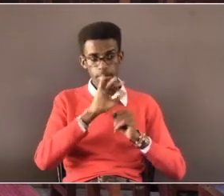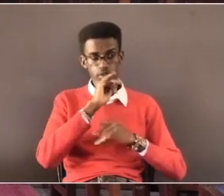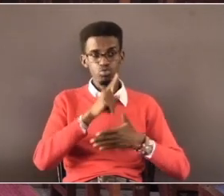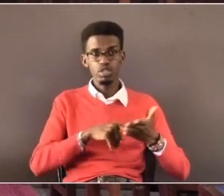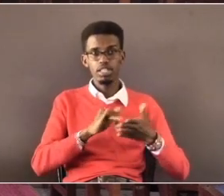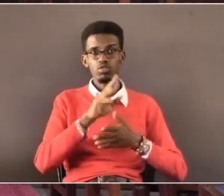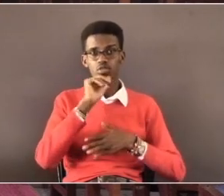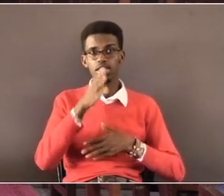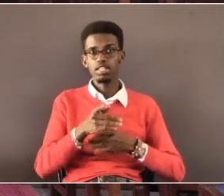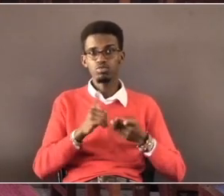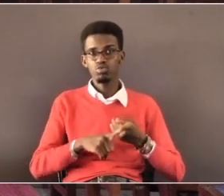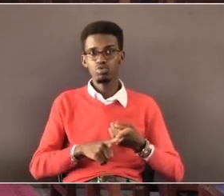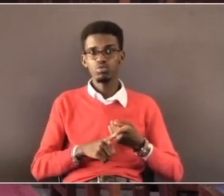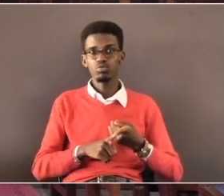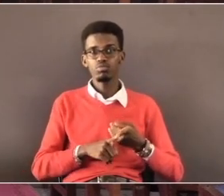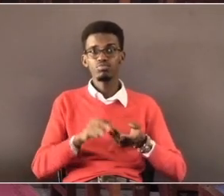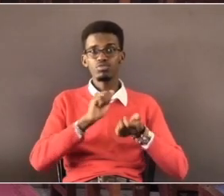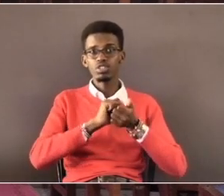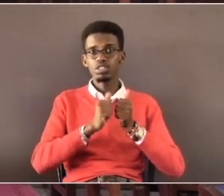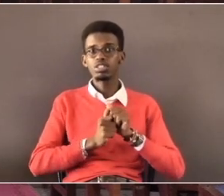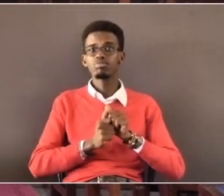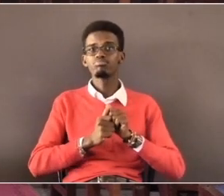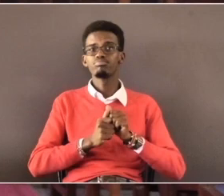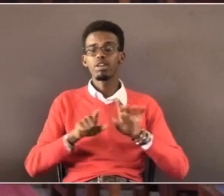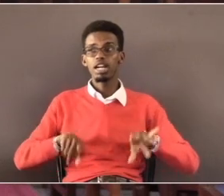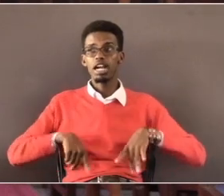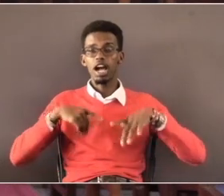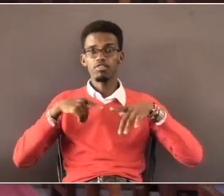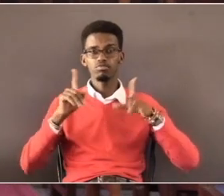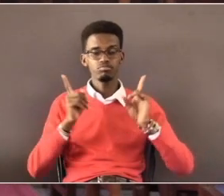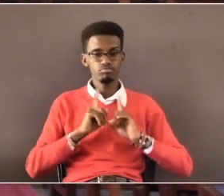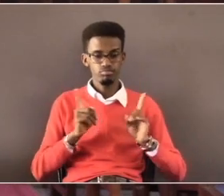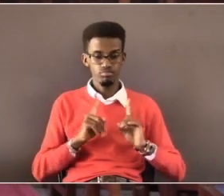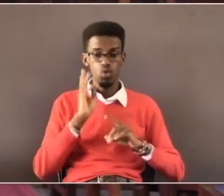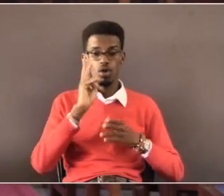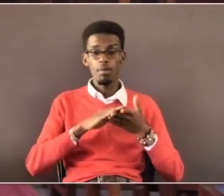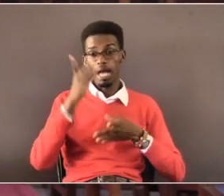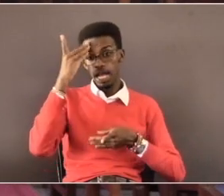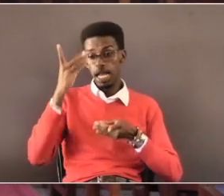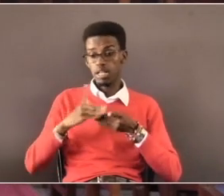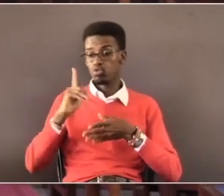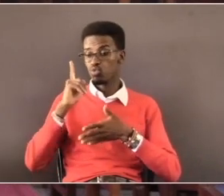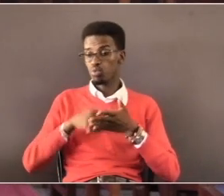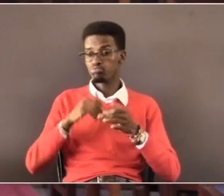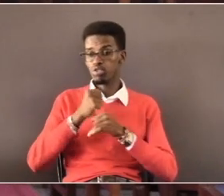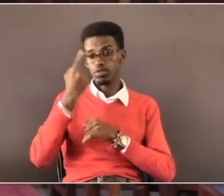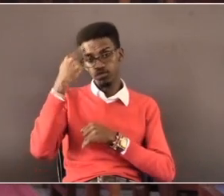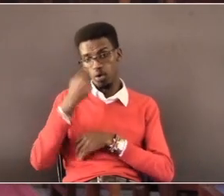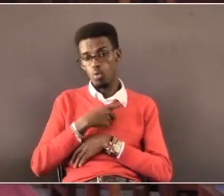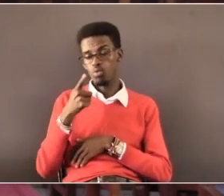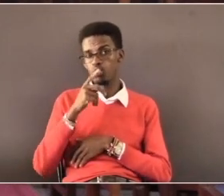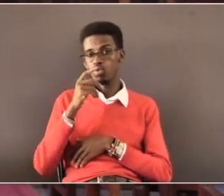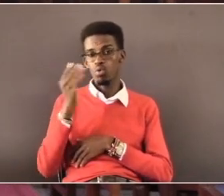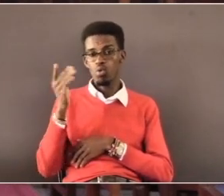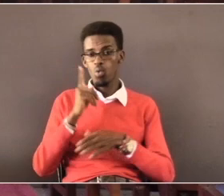you're not there to change their entire personality. You will need to decide what works for you, what doesn't